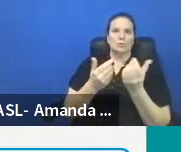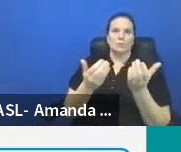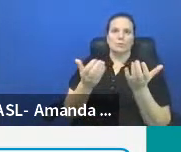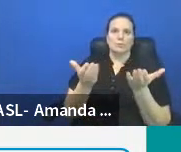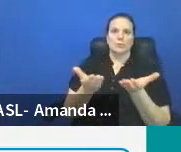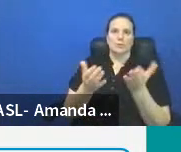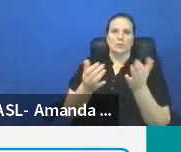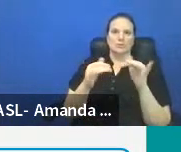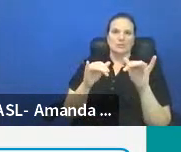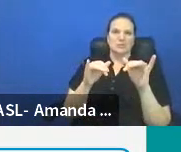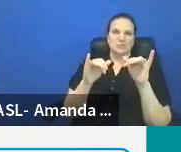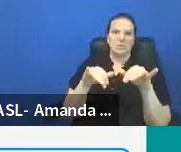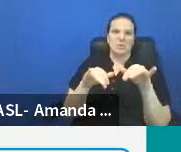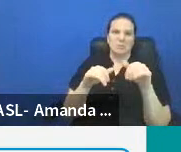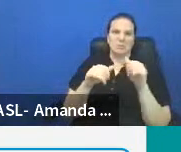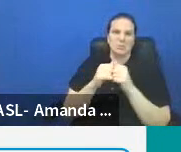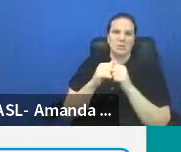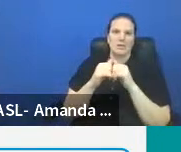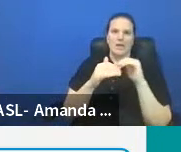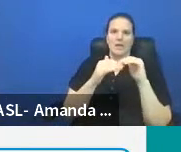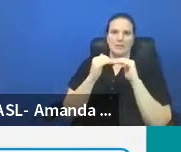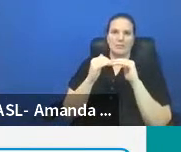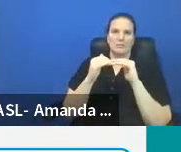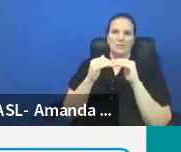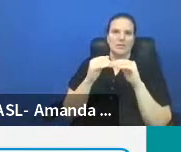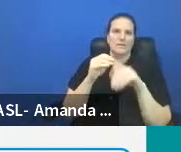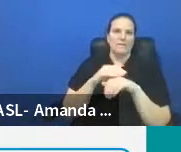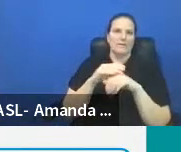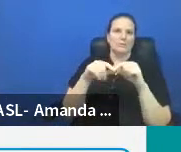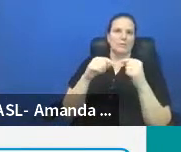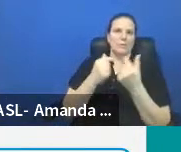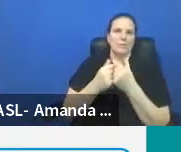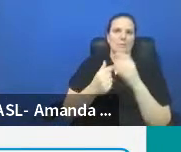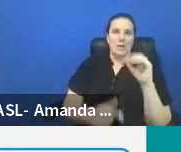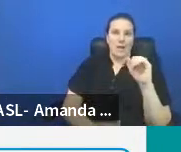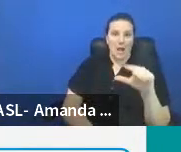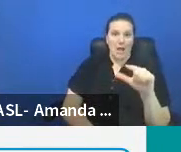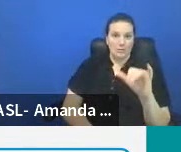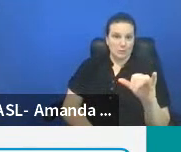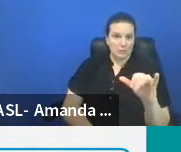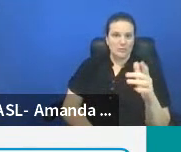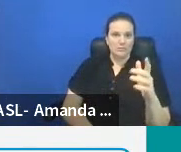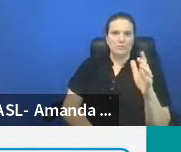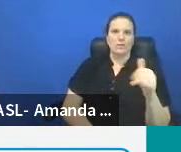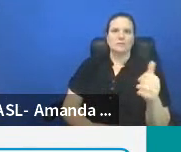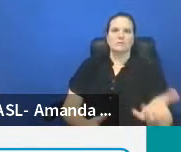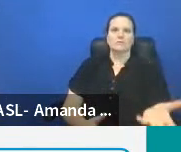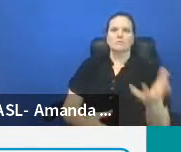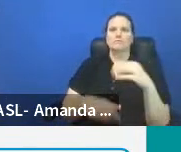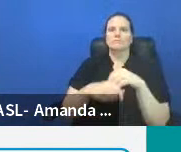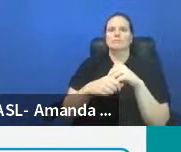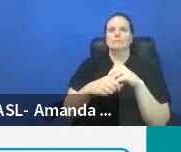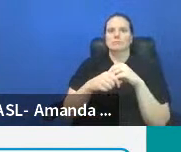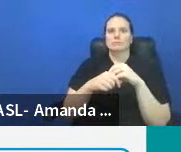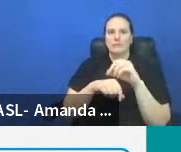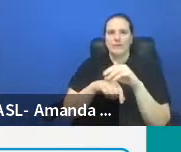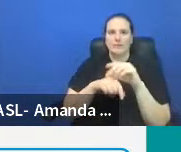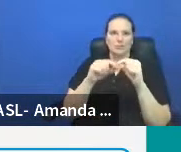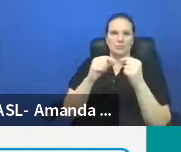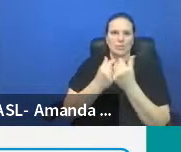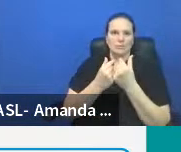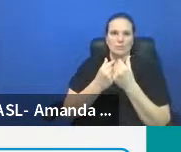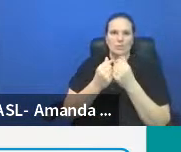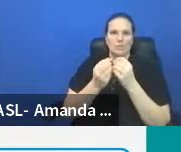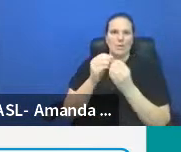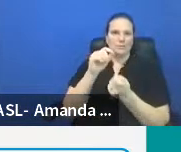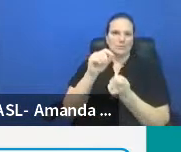our Equity Advisory Group and you all with CAG. It's really adding another advisory group to this level with a much more